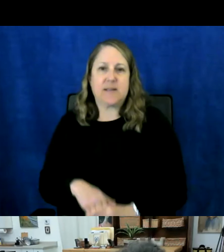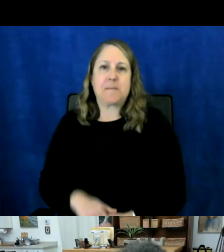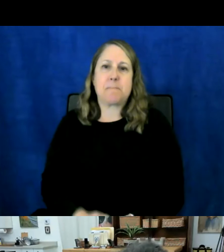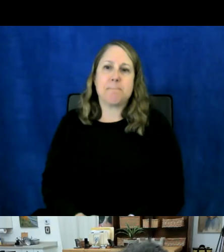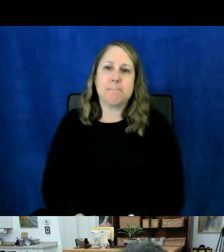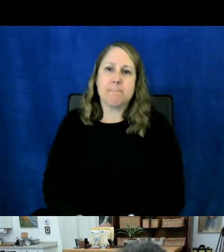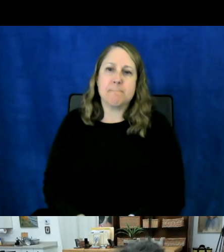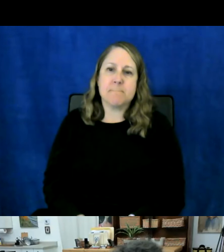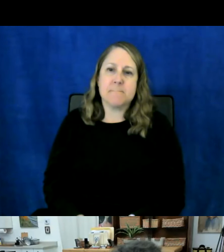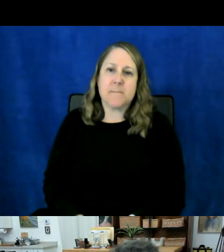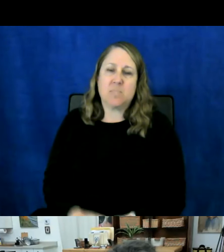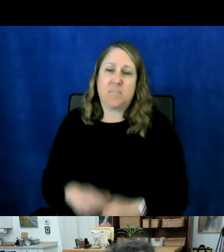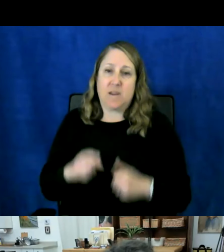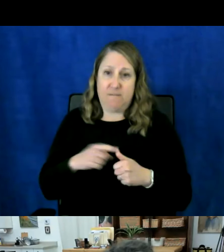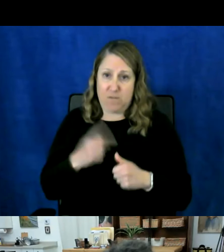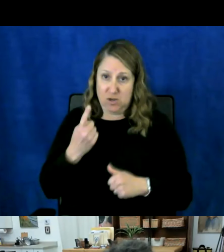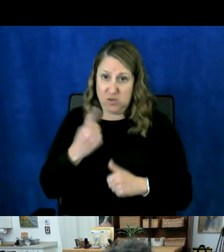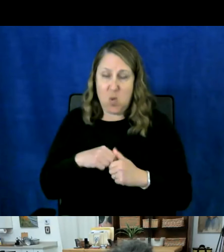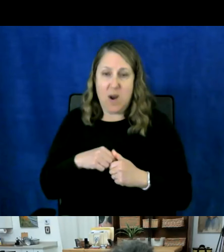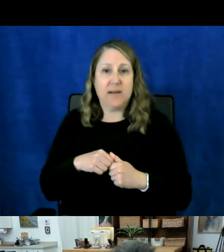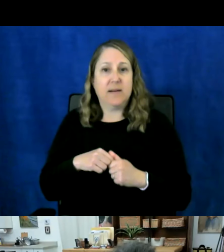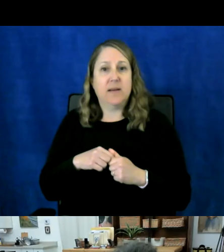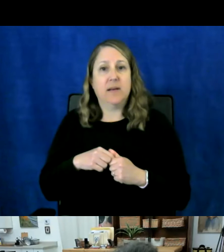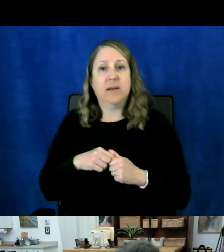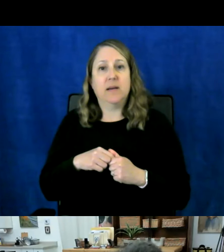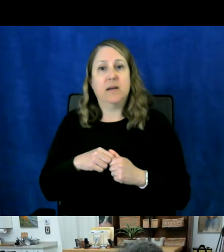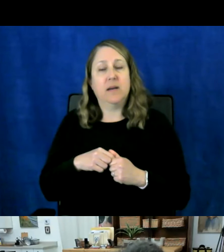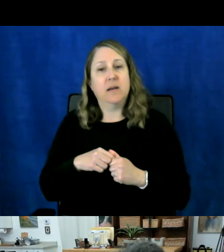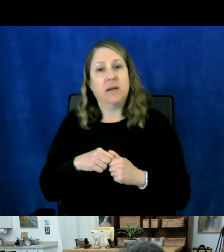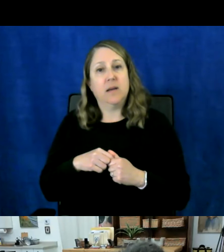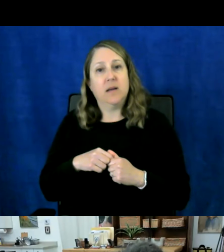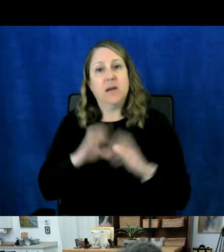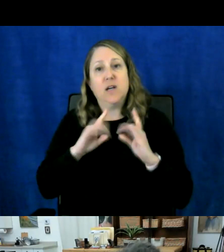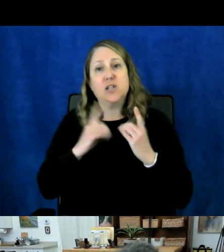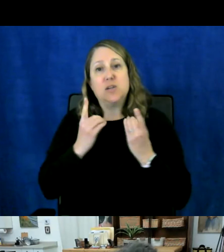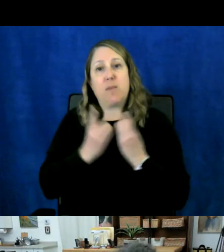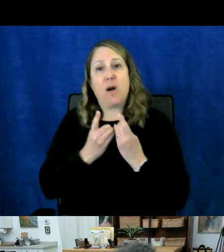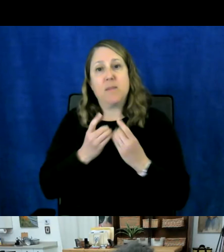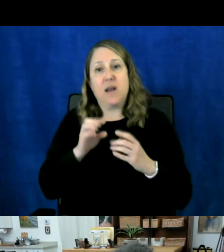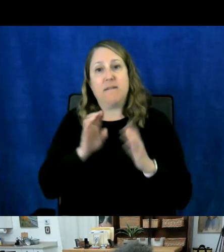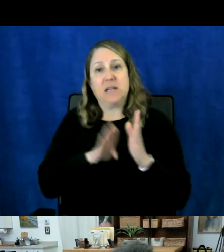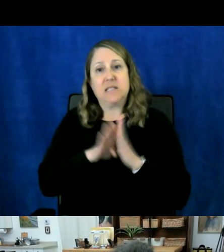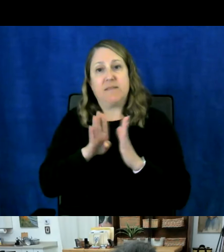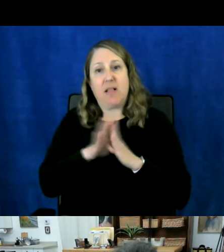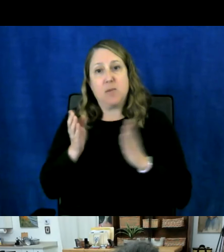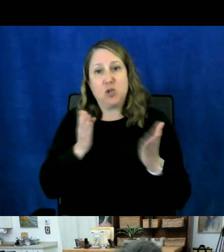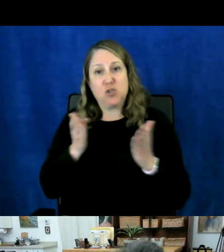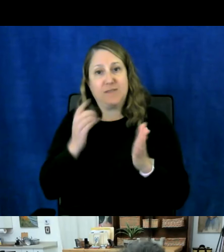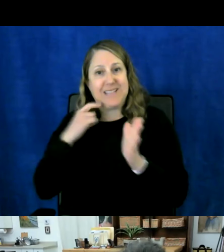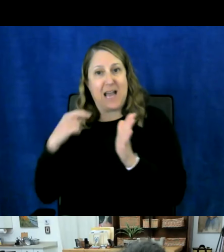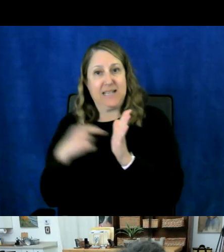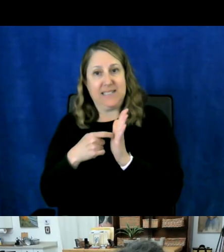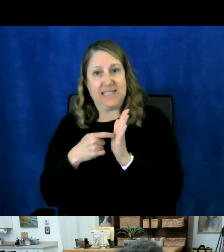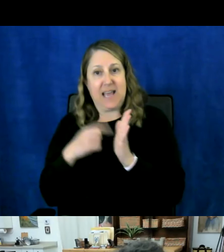And the first one is that the Department of Developmental Services identify and create